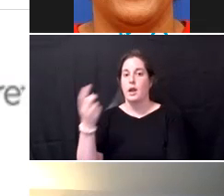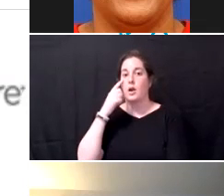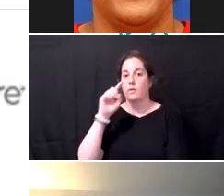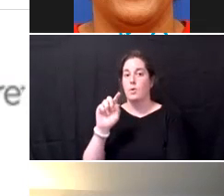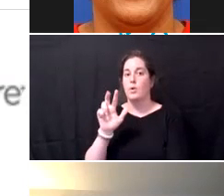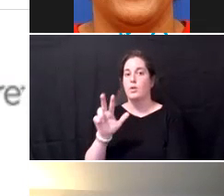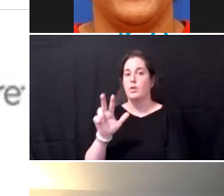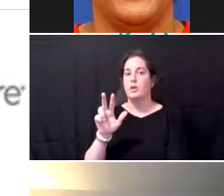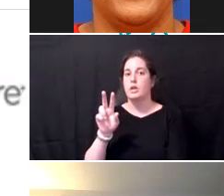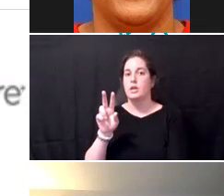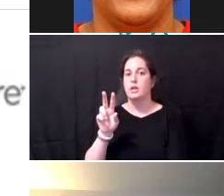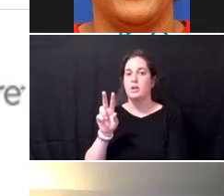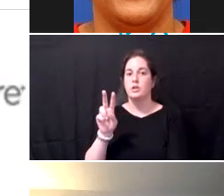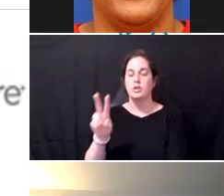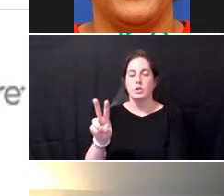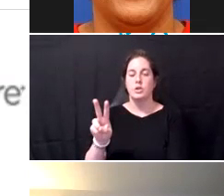until